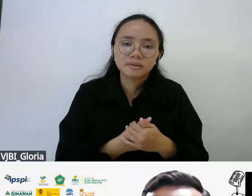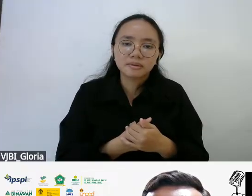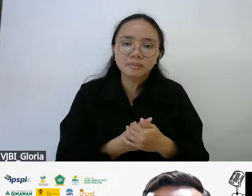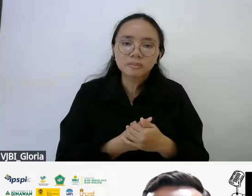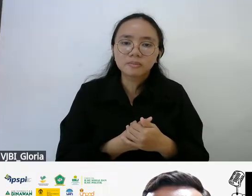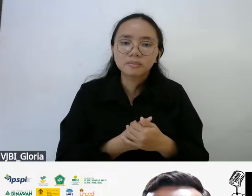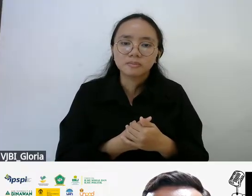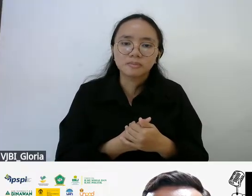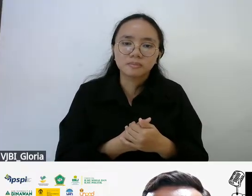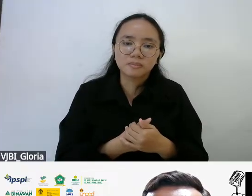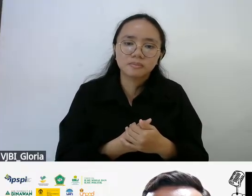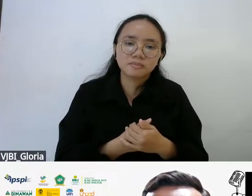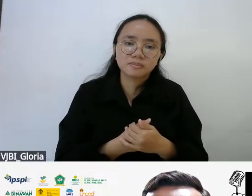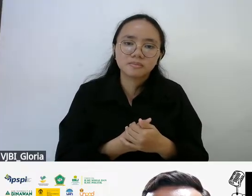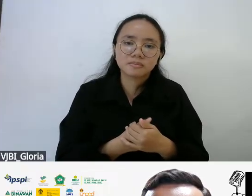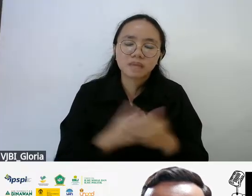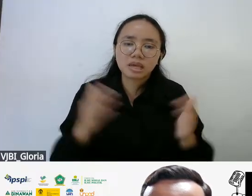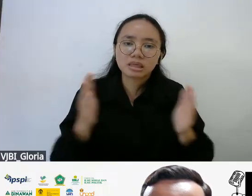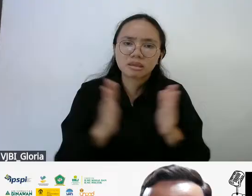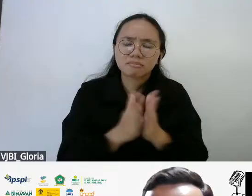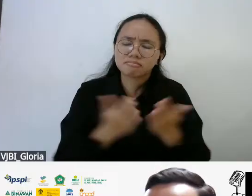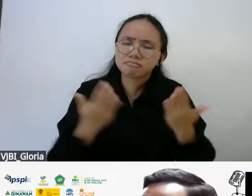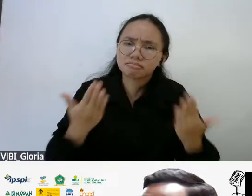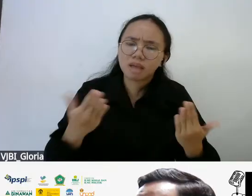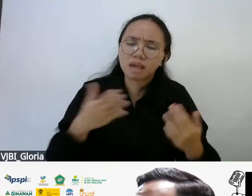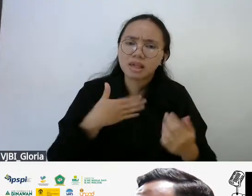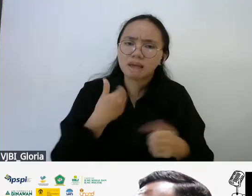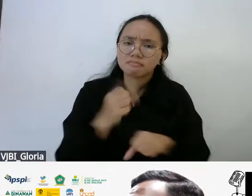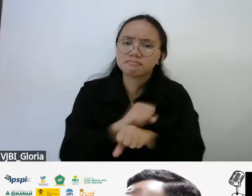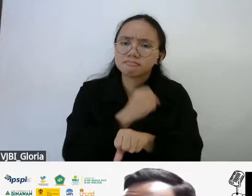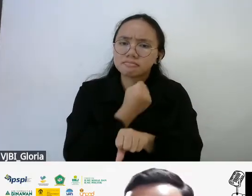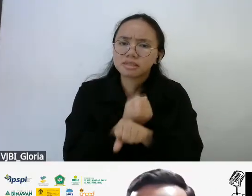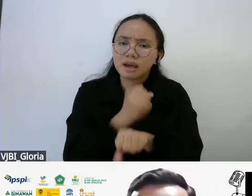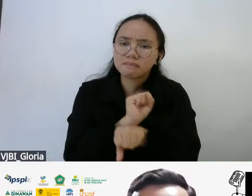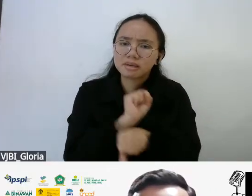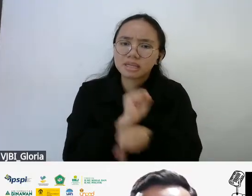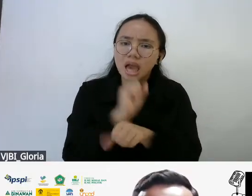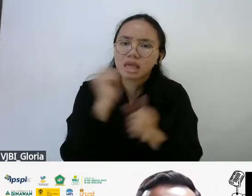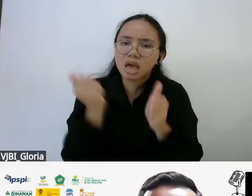with somebody else to fill those gaps?